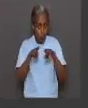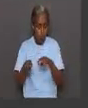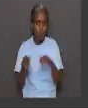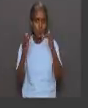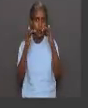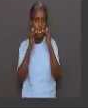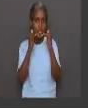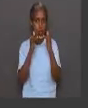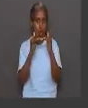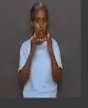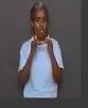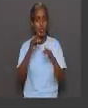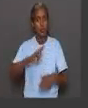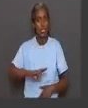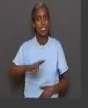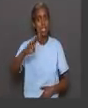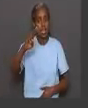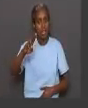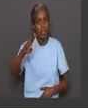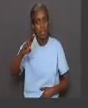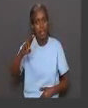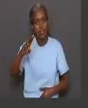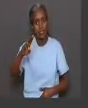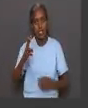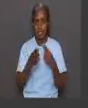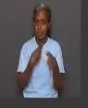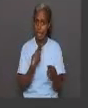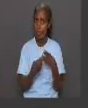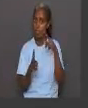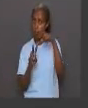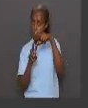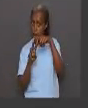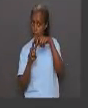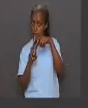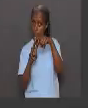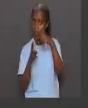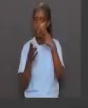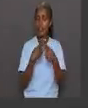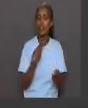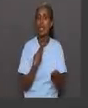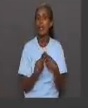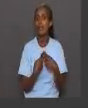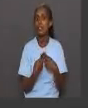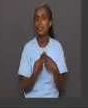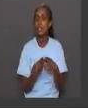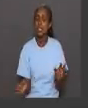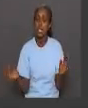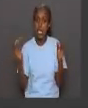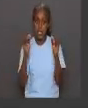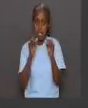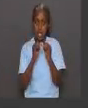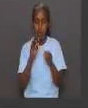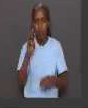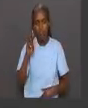It is also equal to slant height times pi times